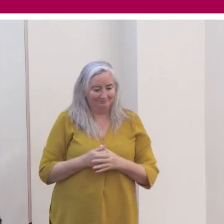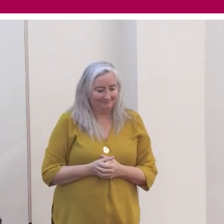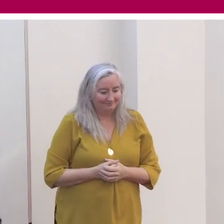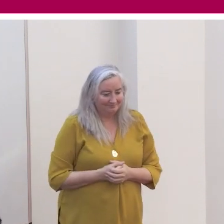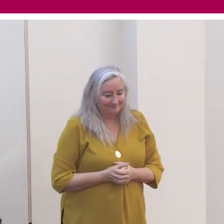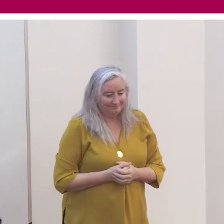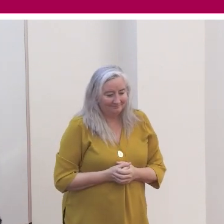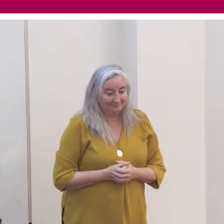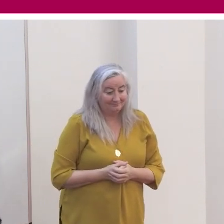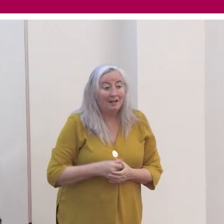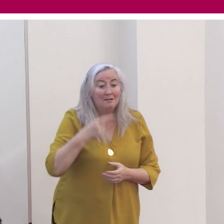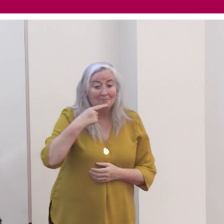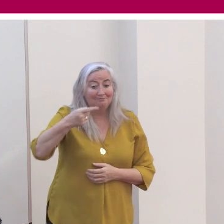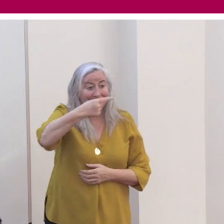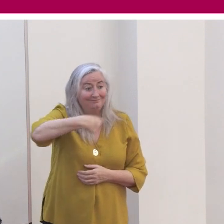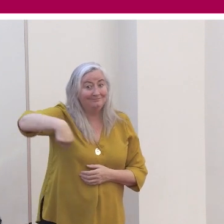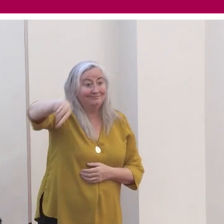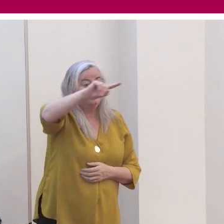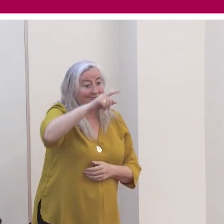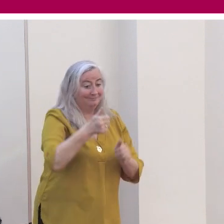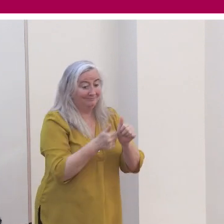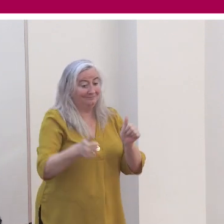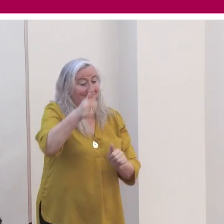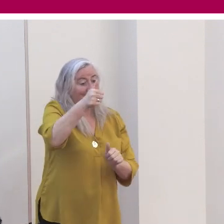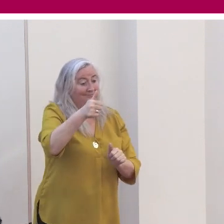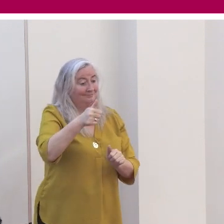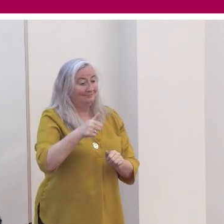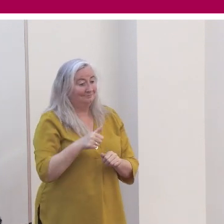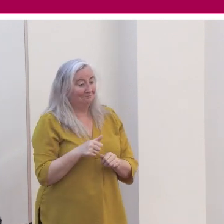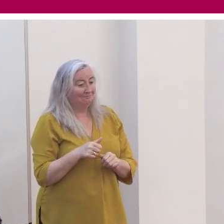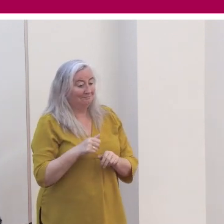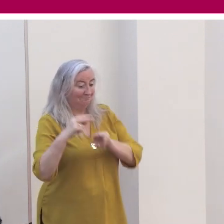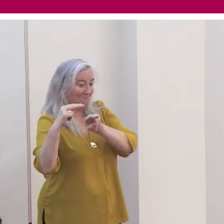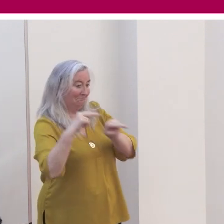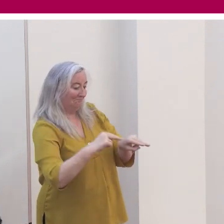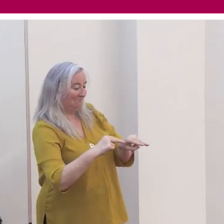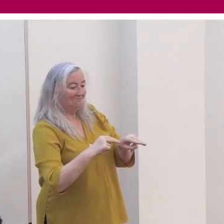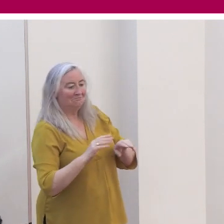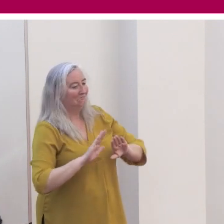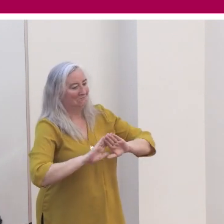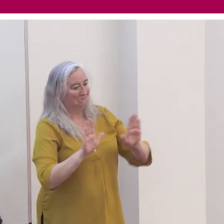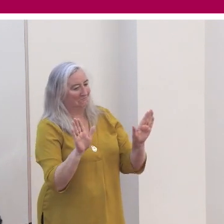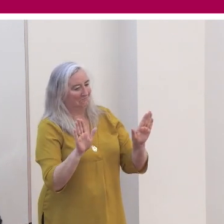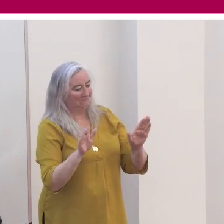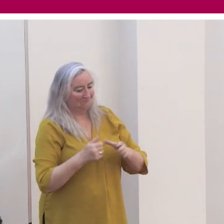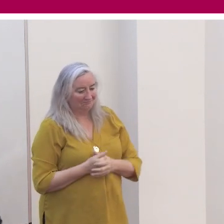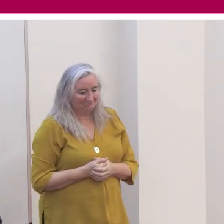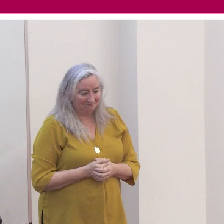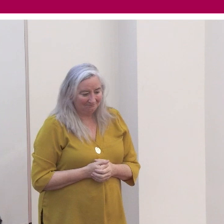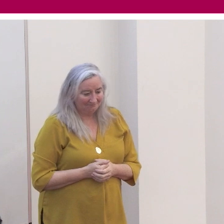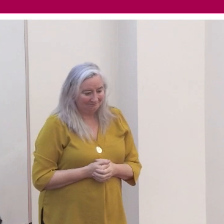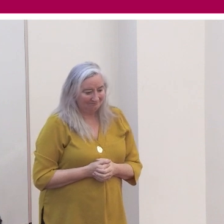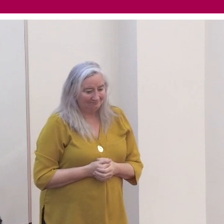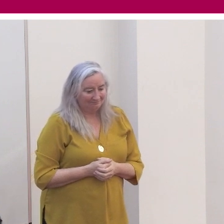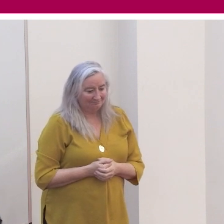general. And again, another testimony from a Portuguese woman. Again, it's we're finding